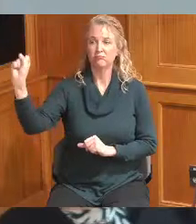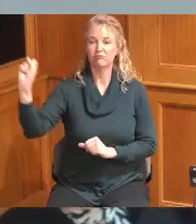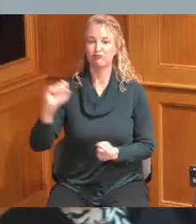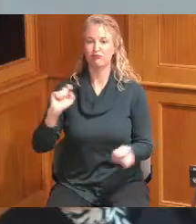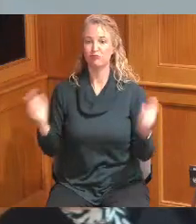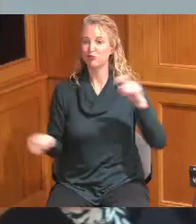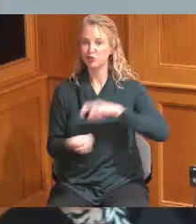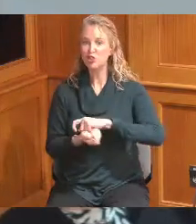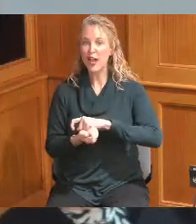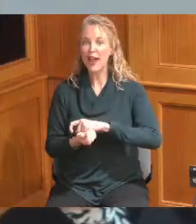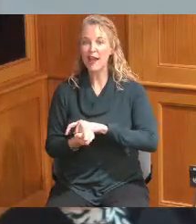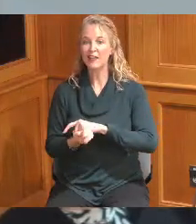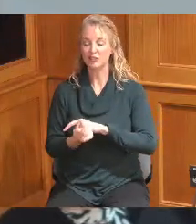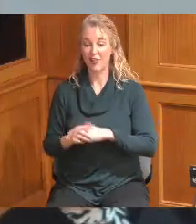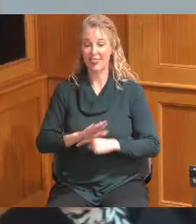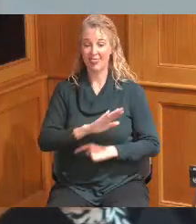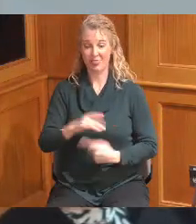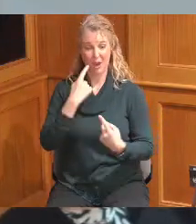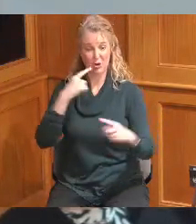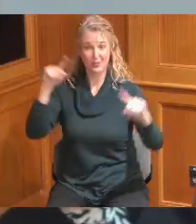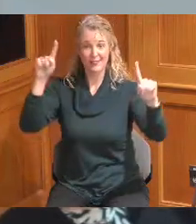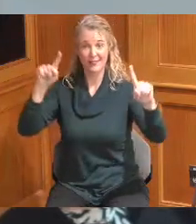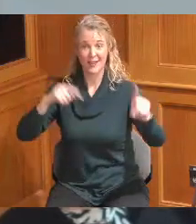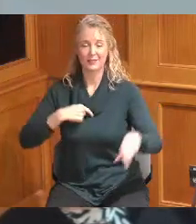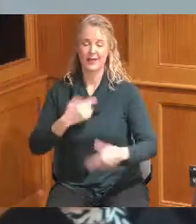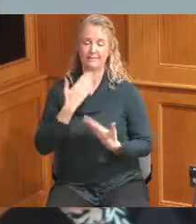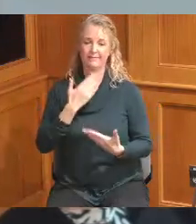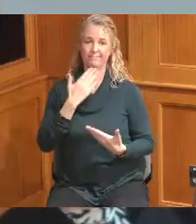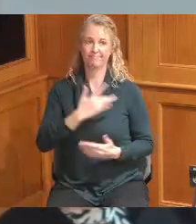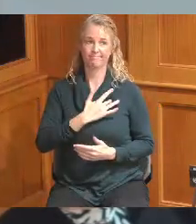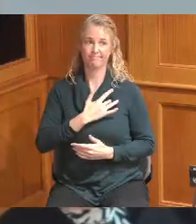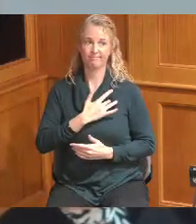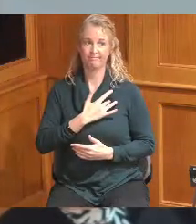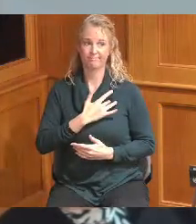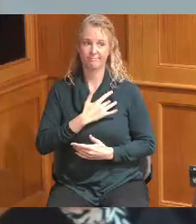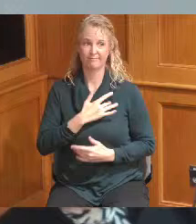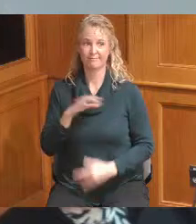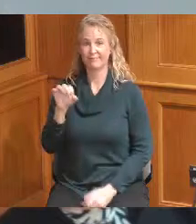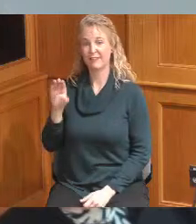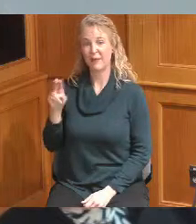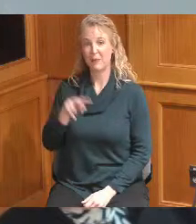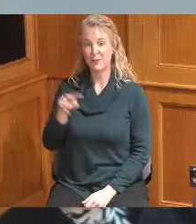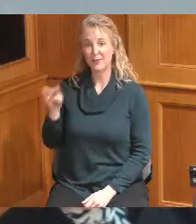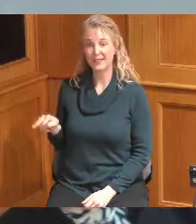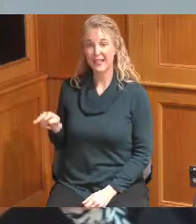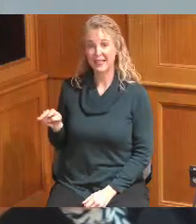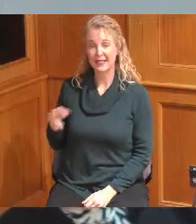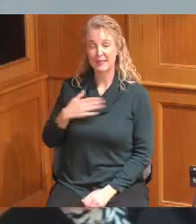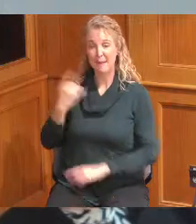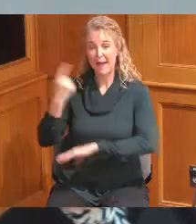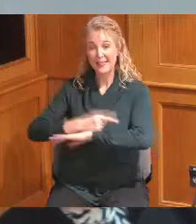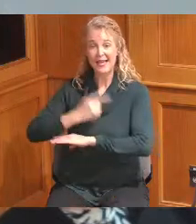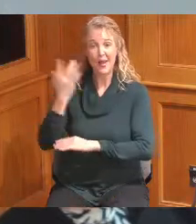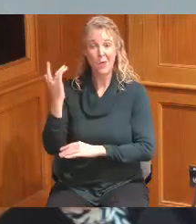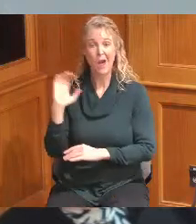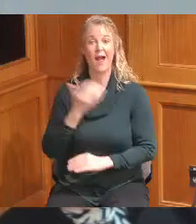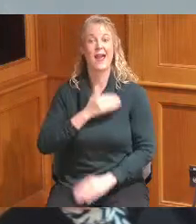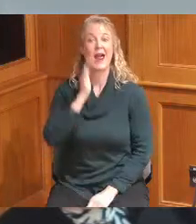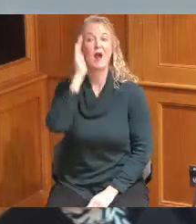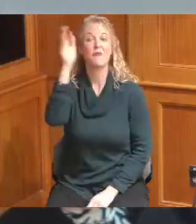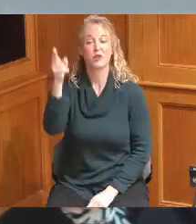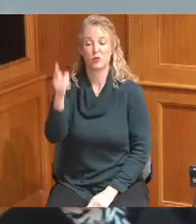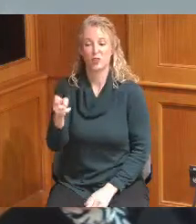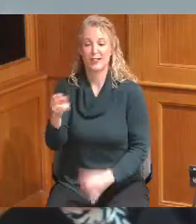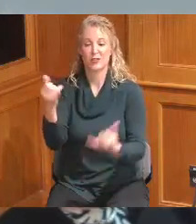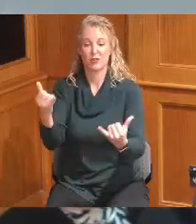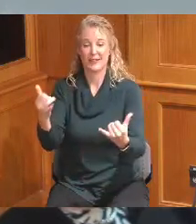real change in the community. I'm grateful that it's February 22nd, because that is when we have our Future History Now